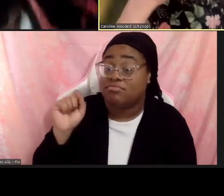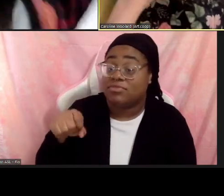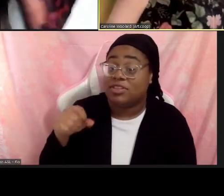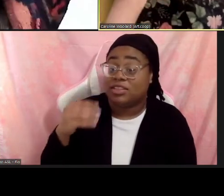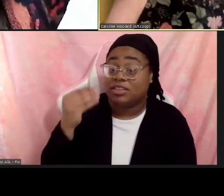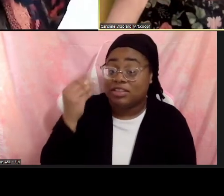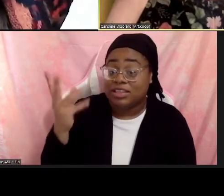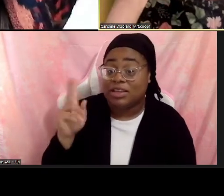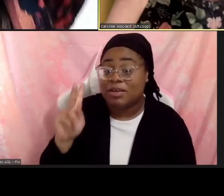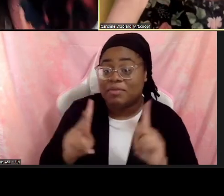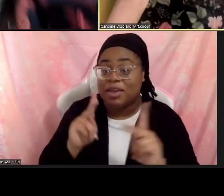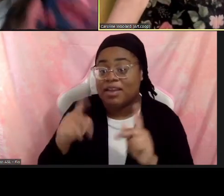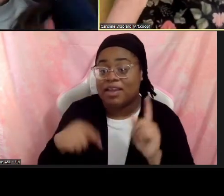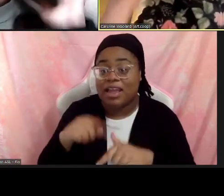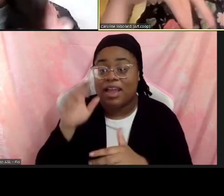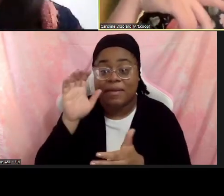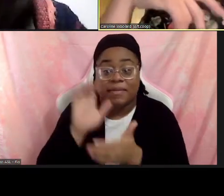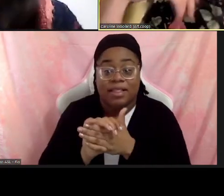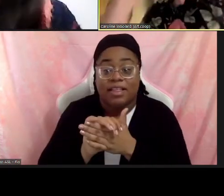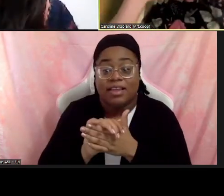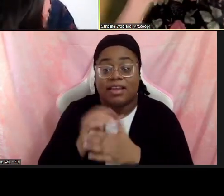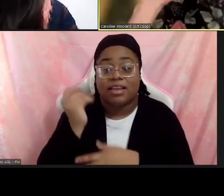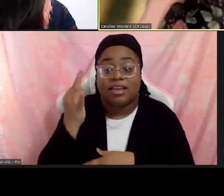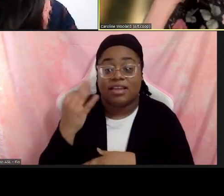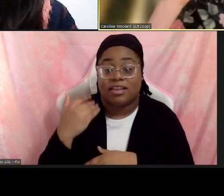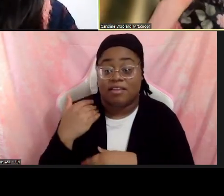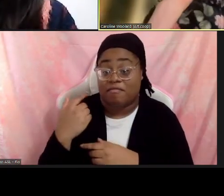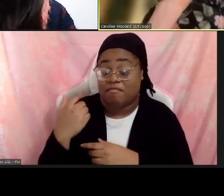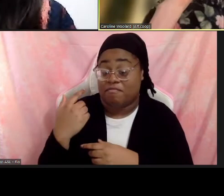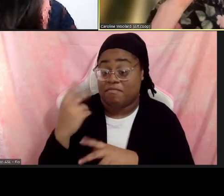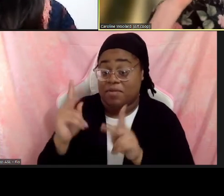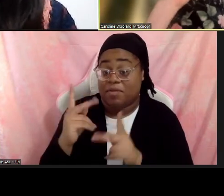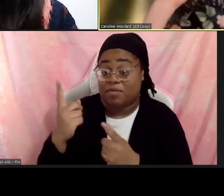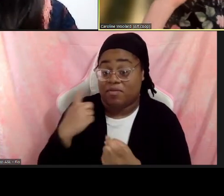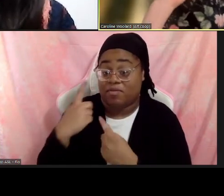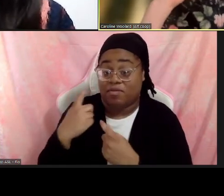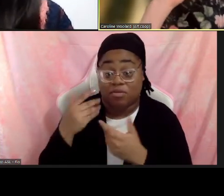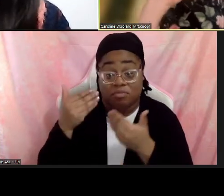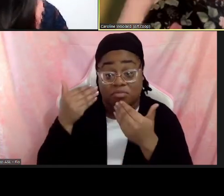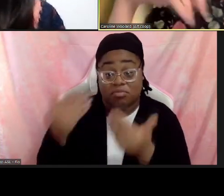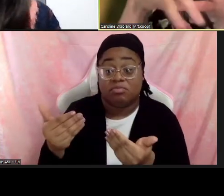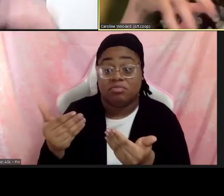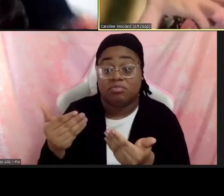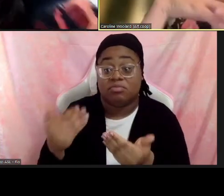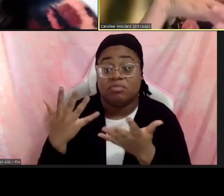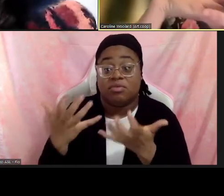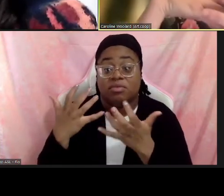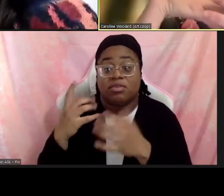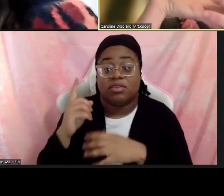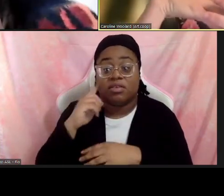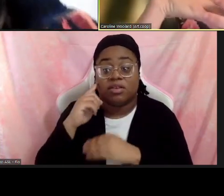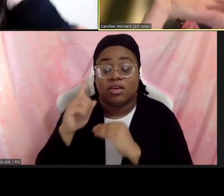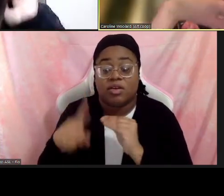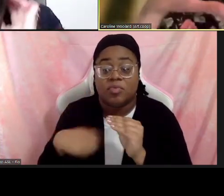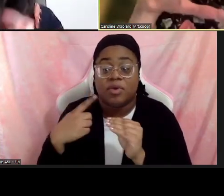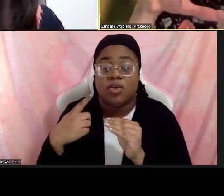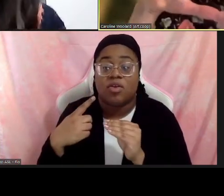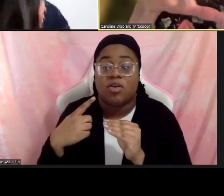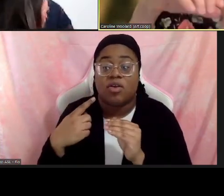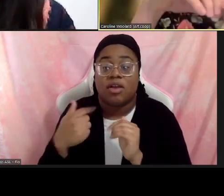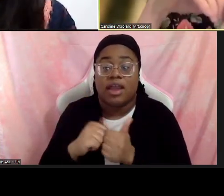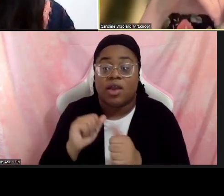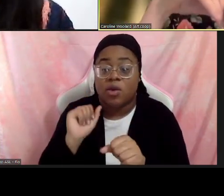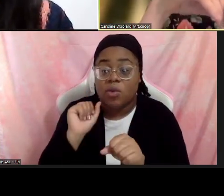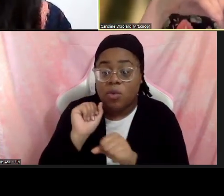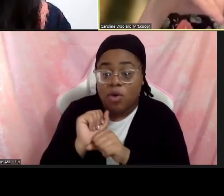about this, I can't even believe it. And if people have questions in the chat, you can put them in. I wanted to hear a little bit about how it works